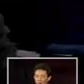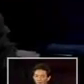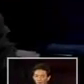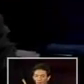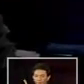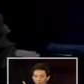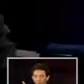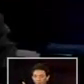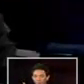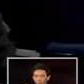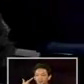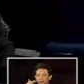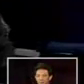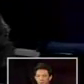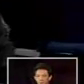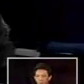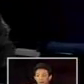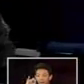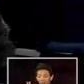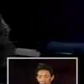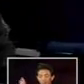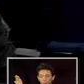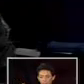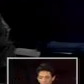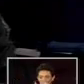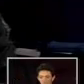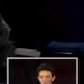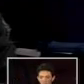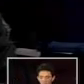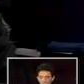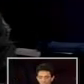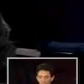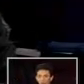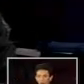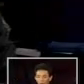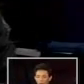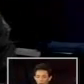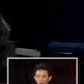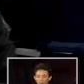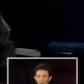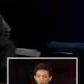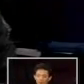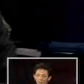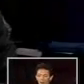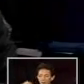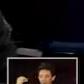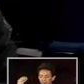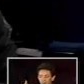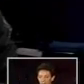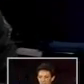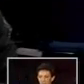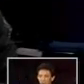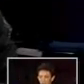premise we agree that as long as it's an impeachment, the witness or the bank official may be compelled